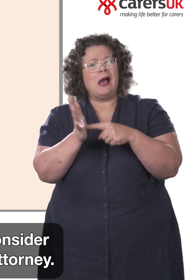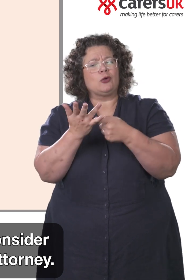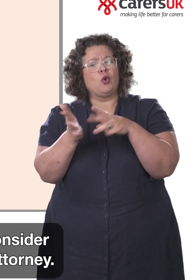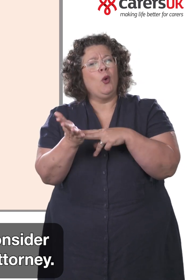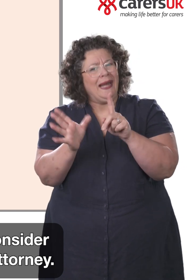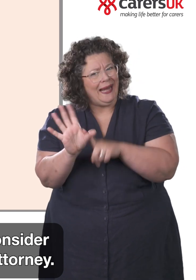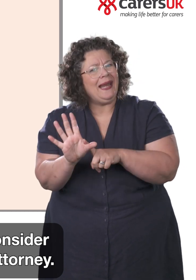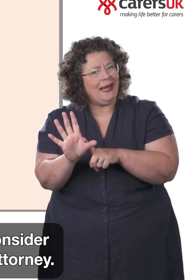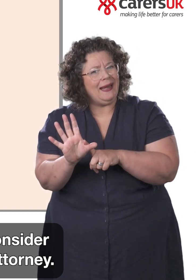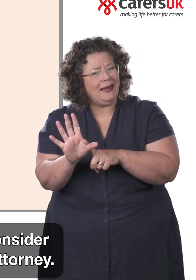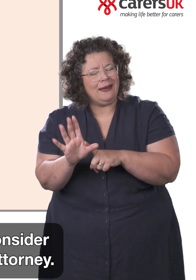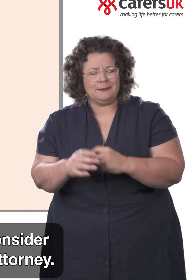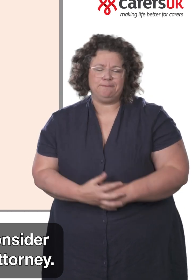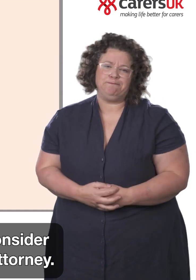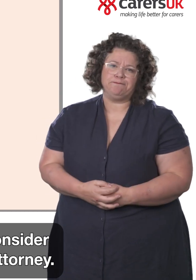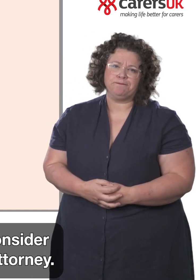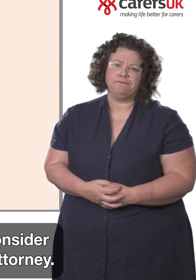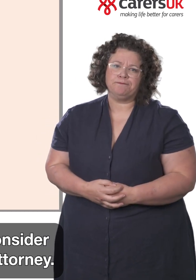a power of attorney.